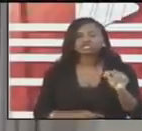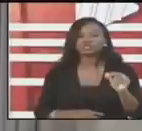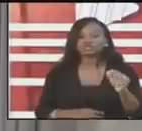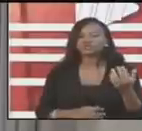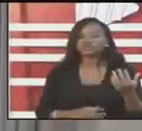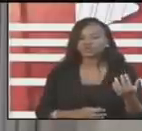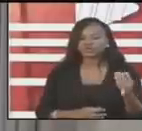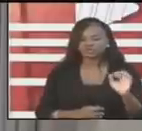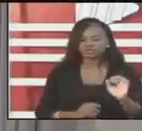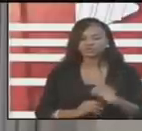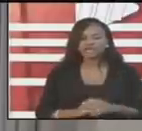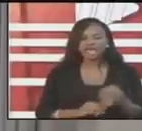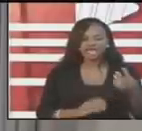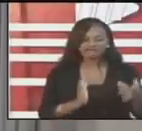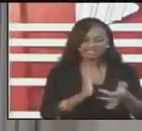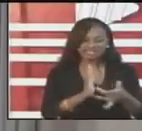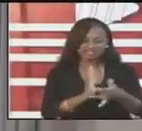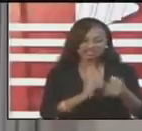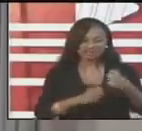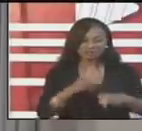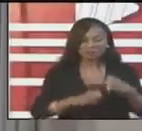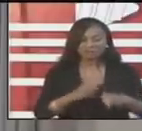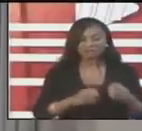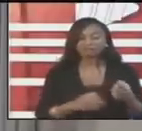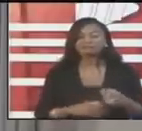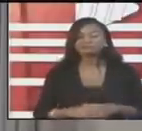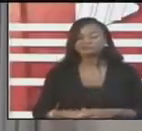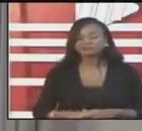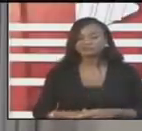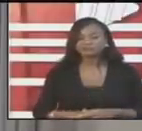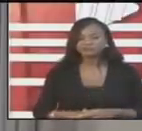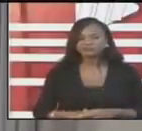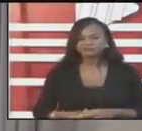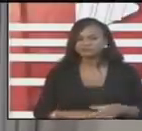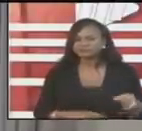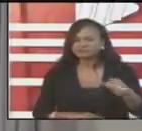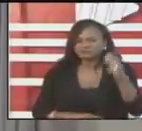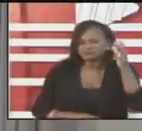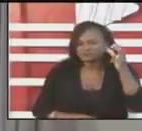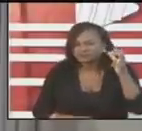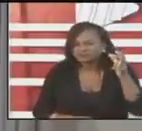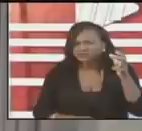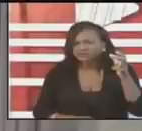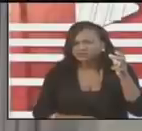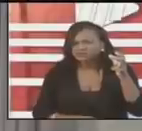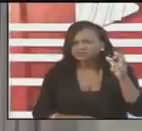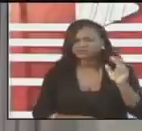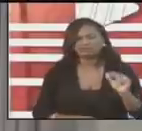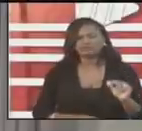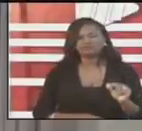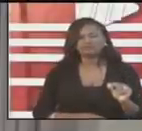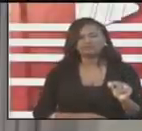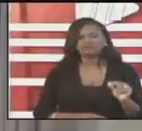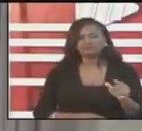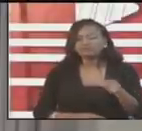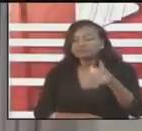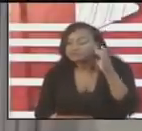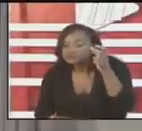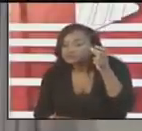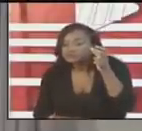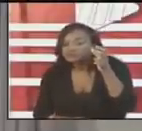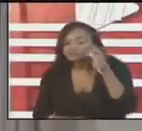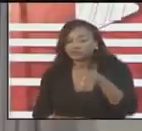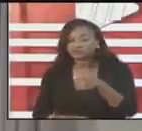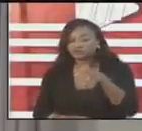hearing. So we have a technical glitch. Okay, we have a technical glitch. I think. Are you hearing me now? No? Hearing?